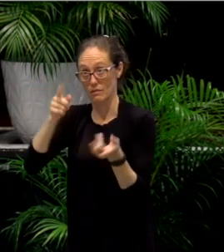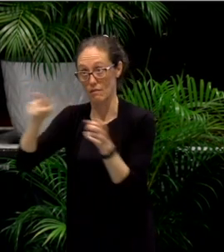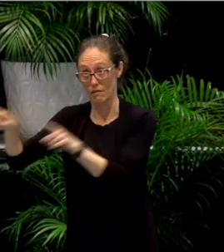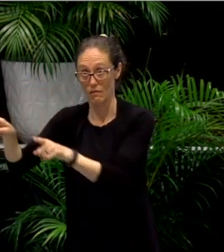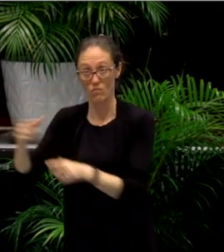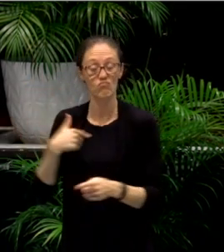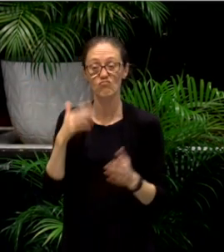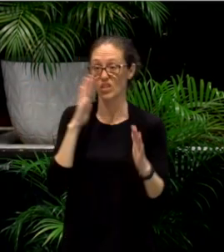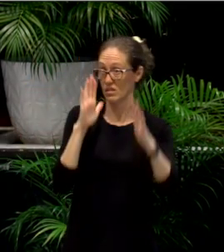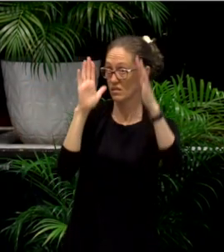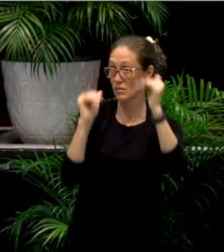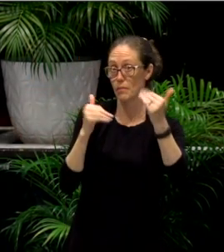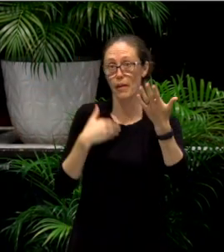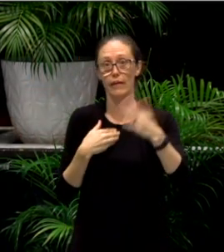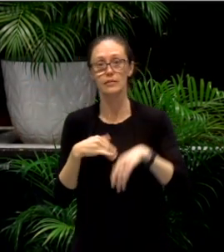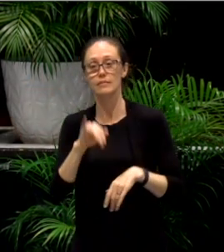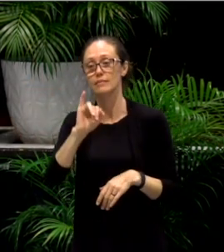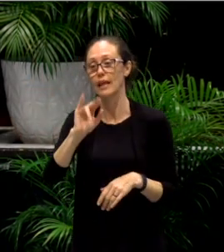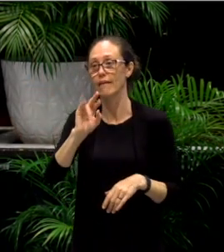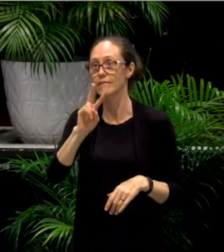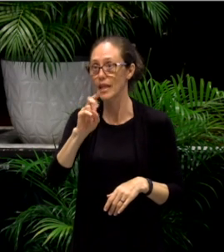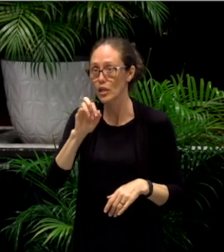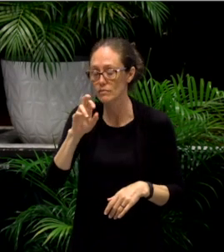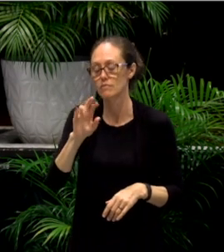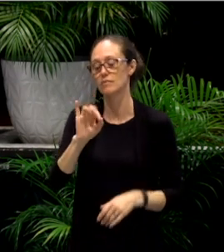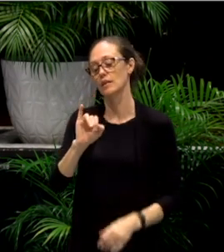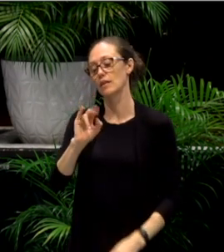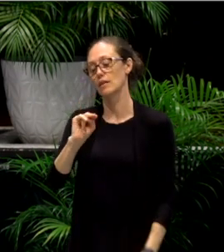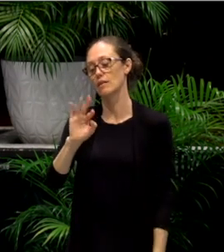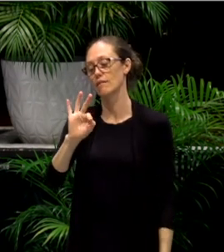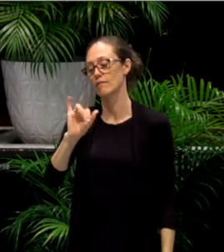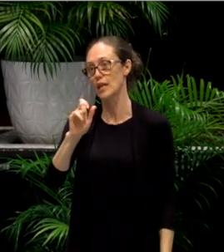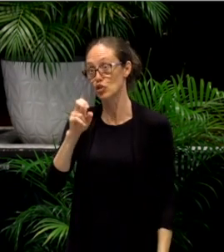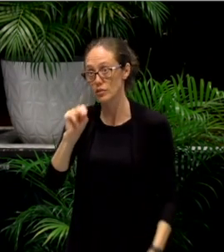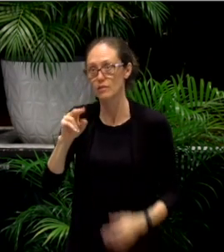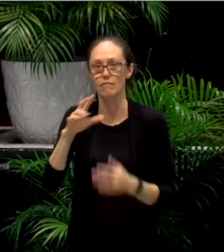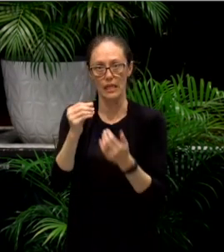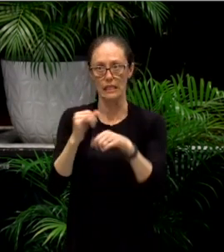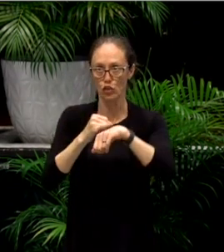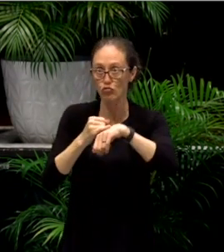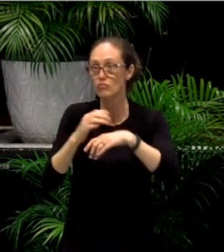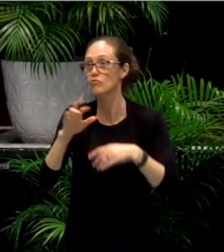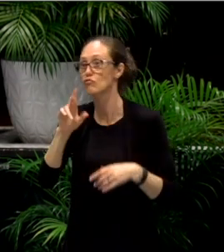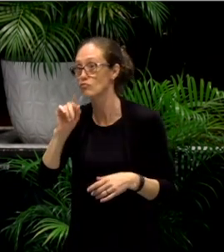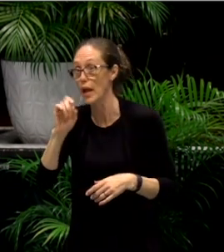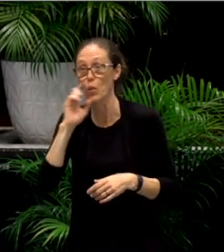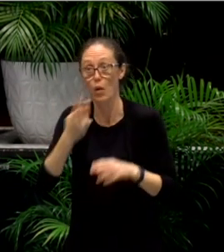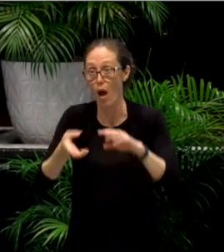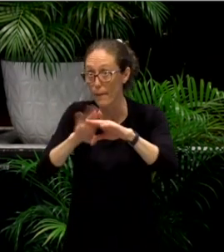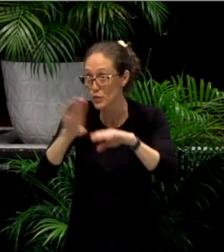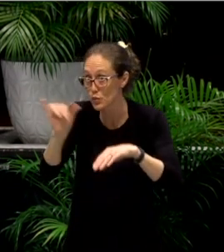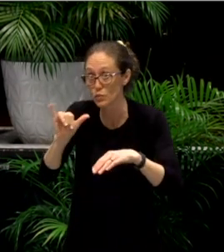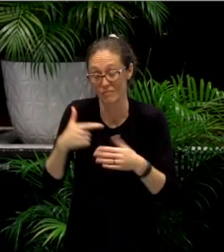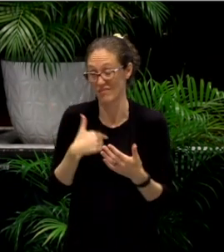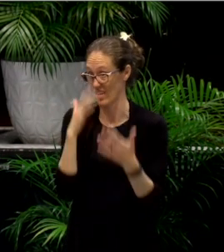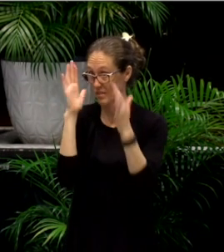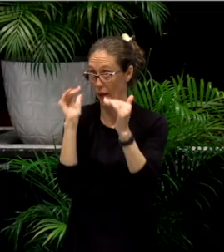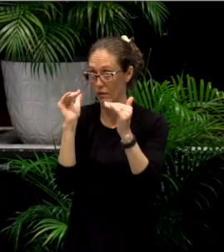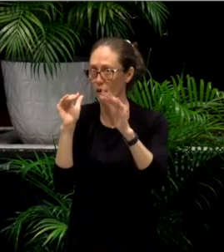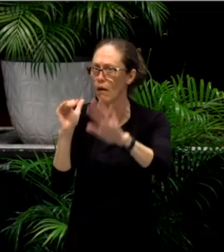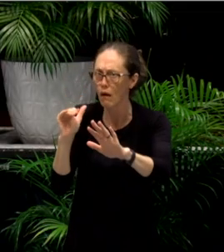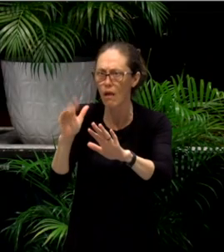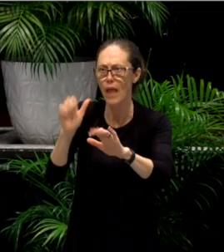expect to see rises in inflation and interest rates. There's some indication that that will happen. And that's at the same